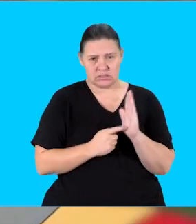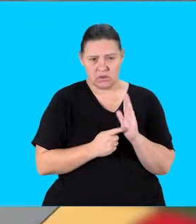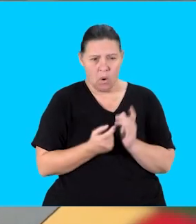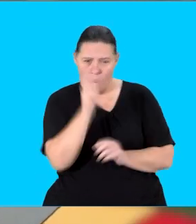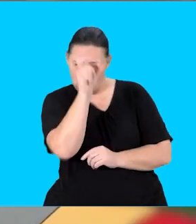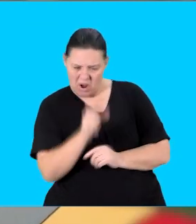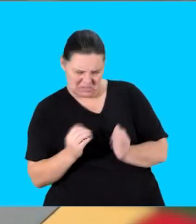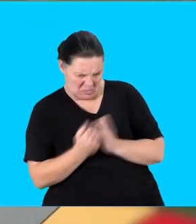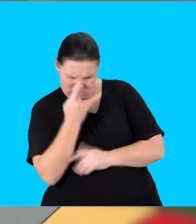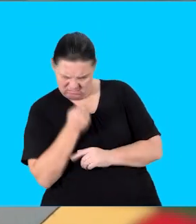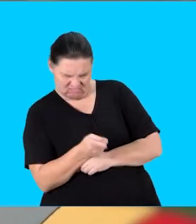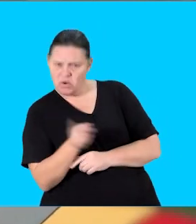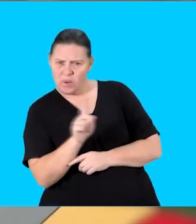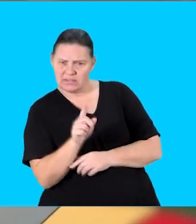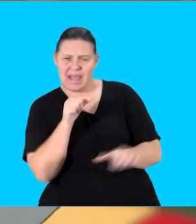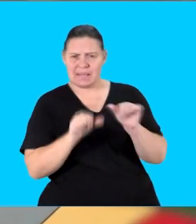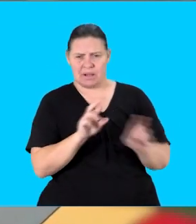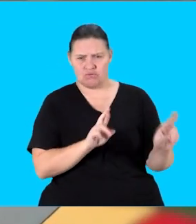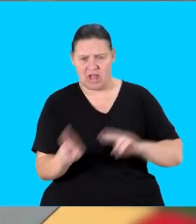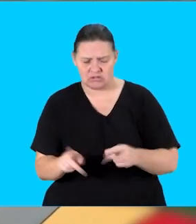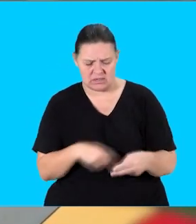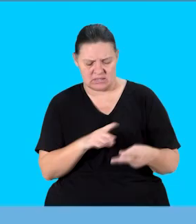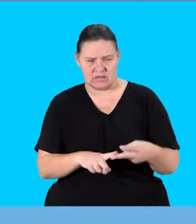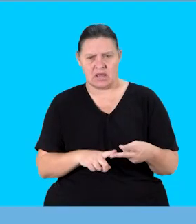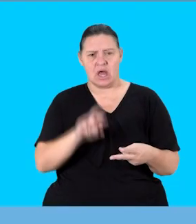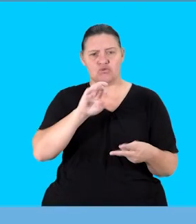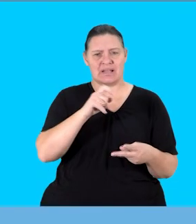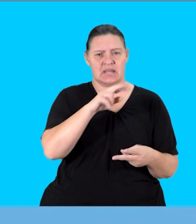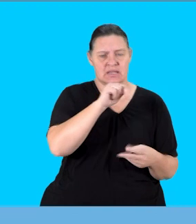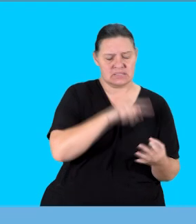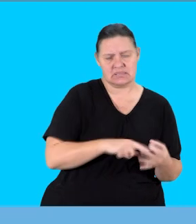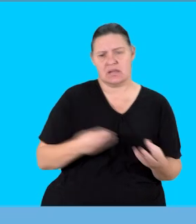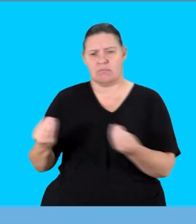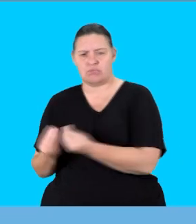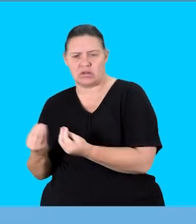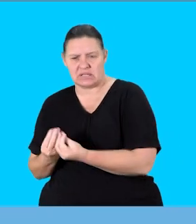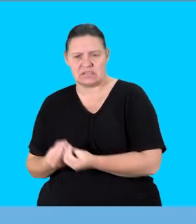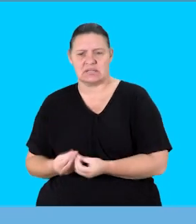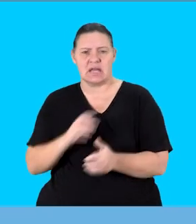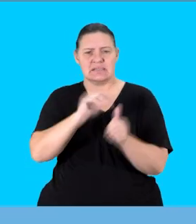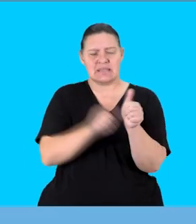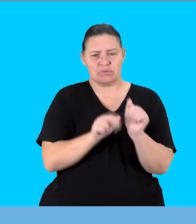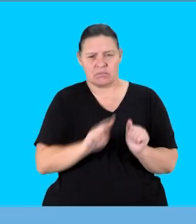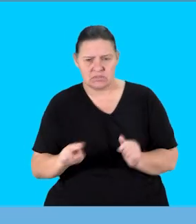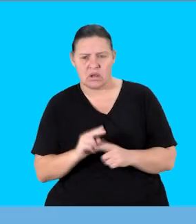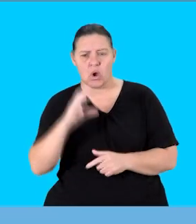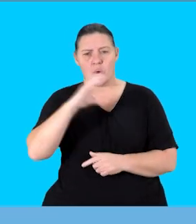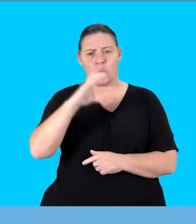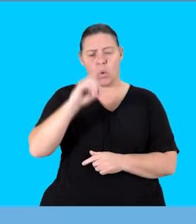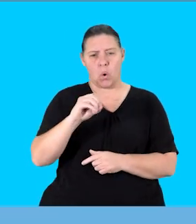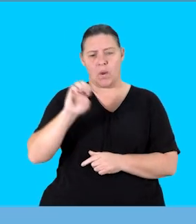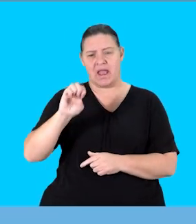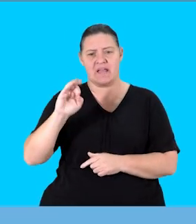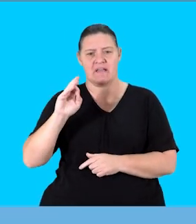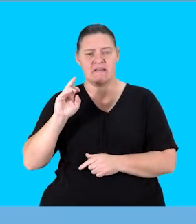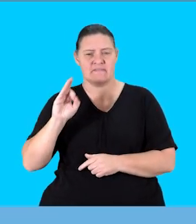going to be new to you. Words such as chemical reaction, reactants, products, subscripts, and coefficients. And you